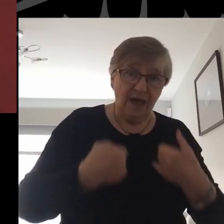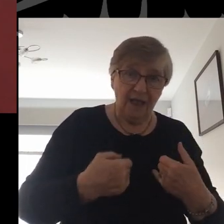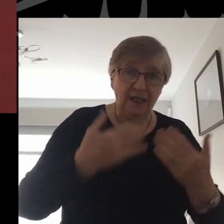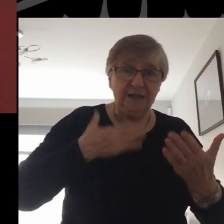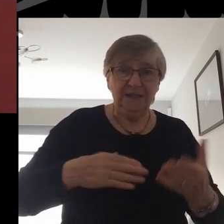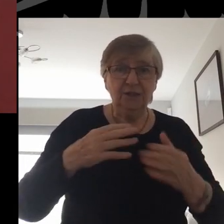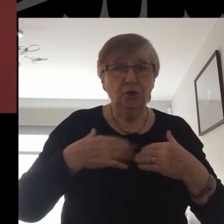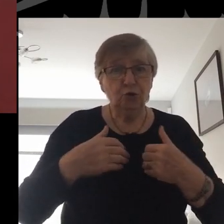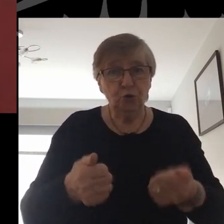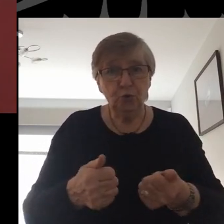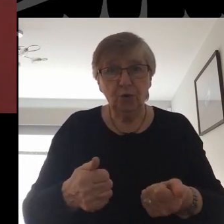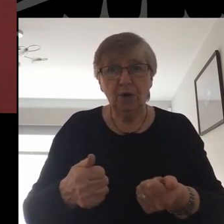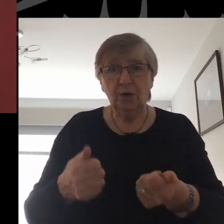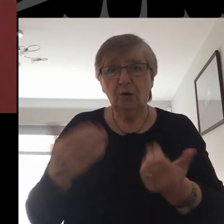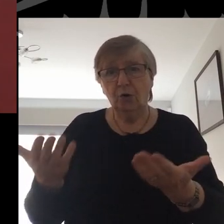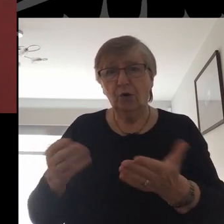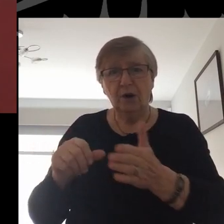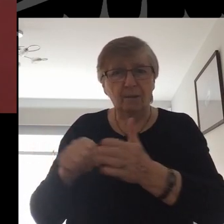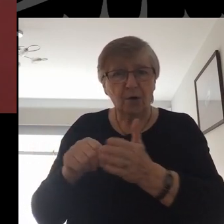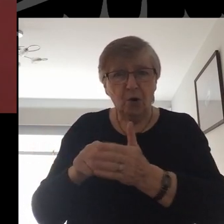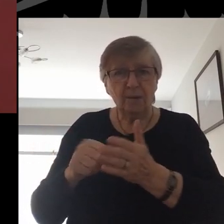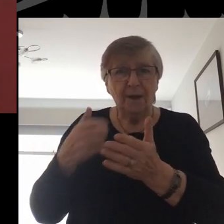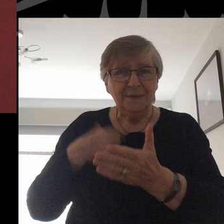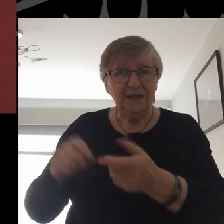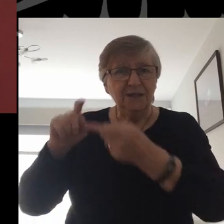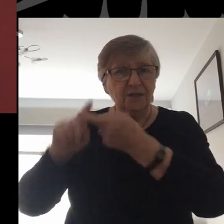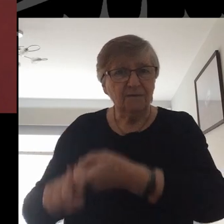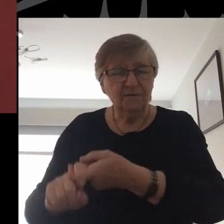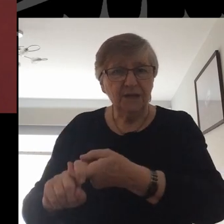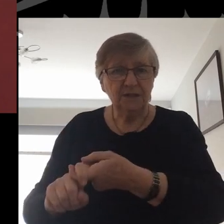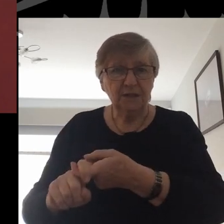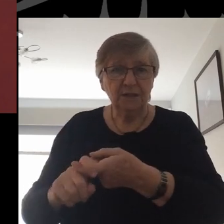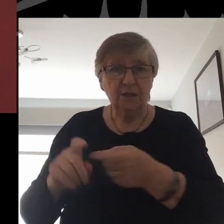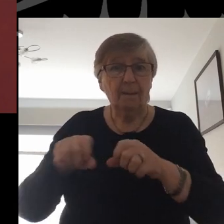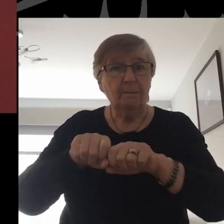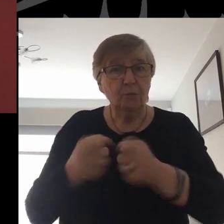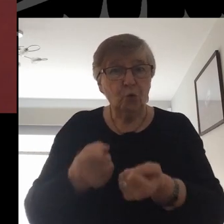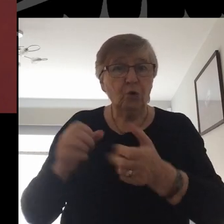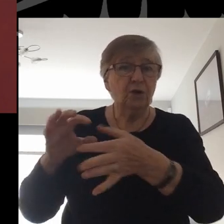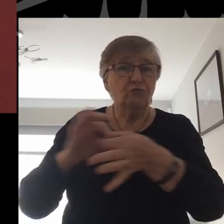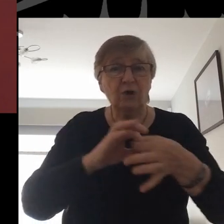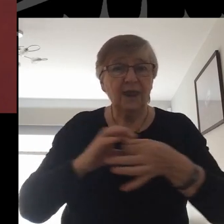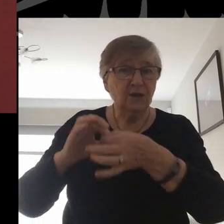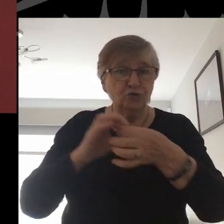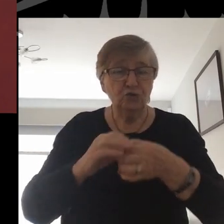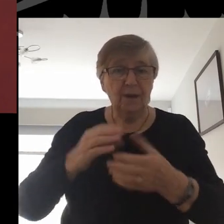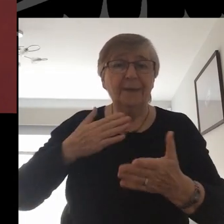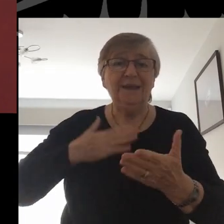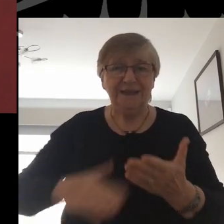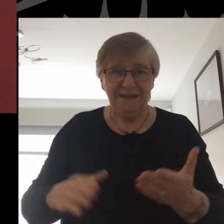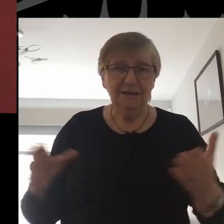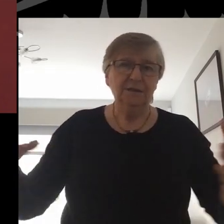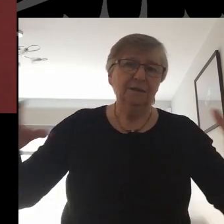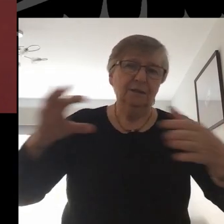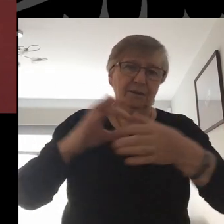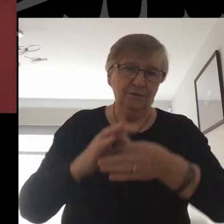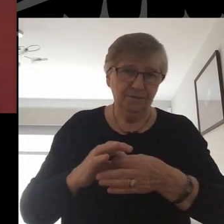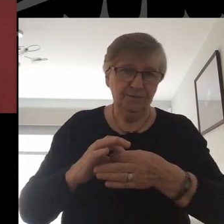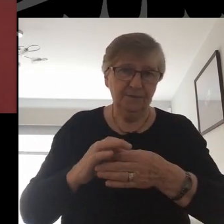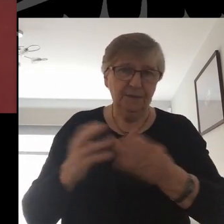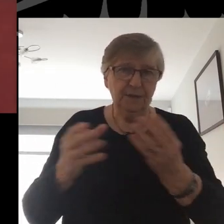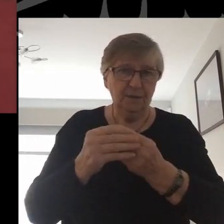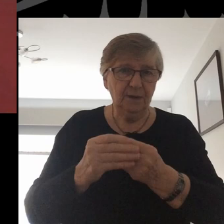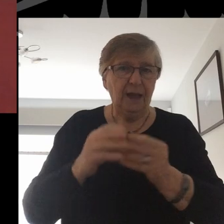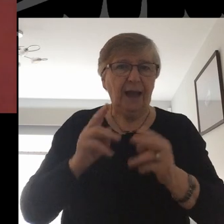problem, so reconciliation supposes a broken relationship. And this is what Paul is saying in these verses, that